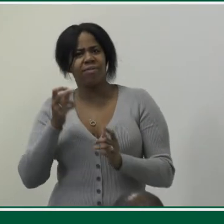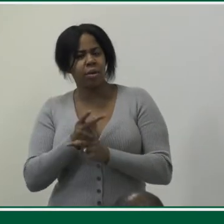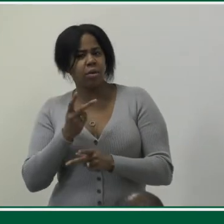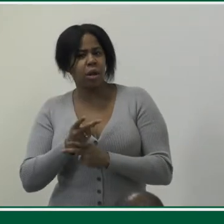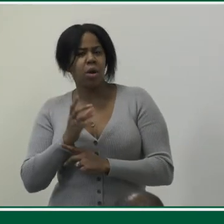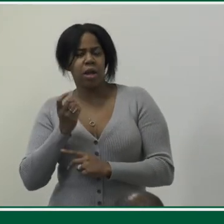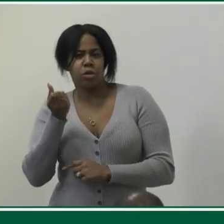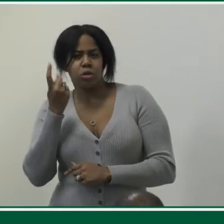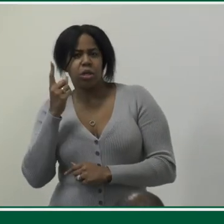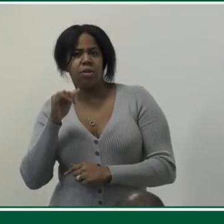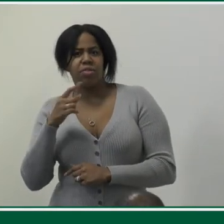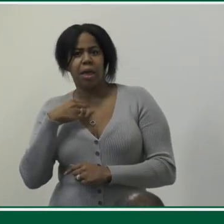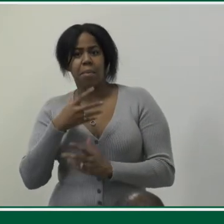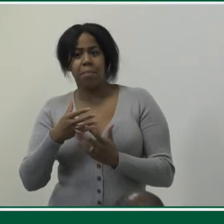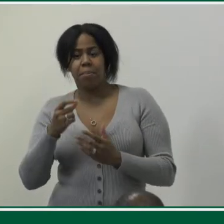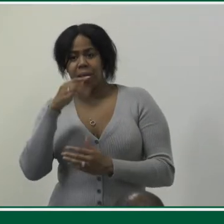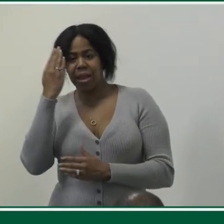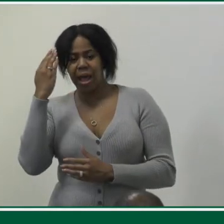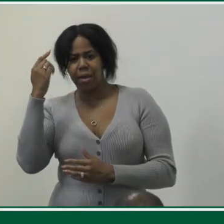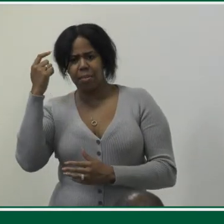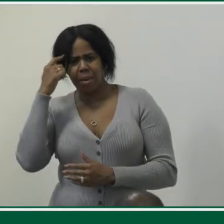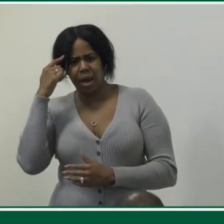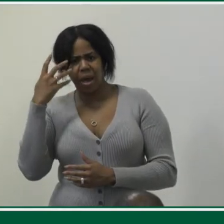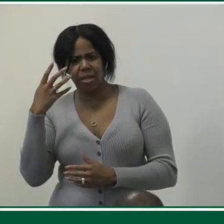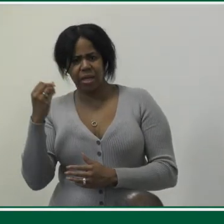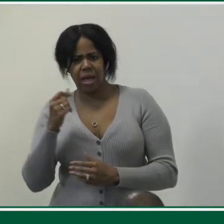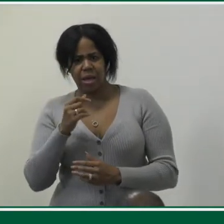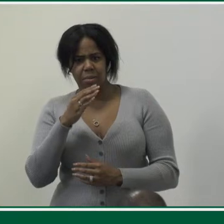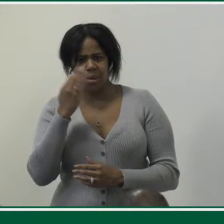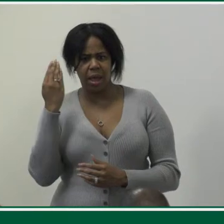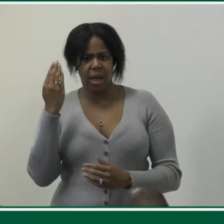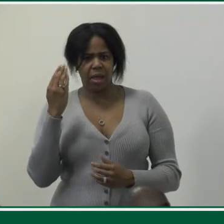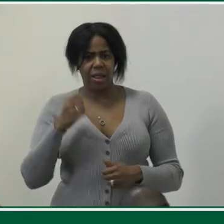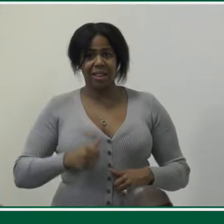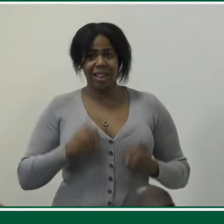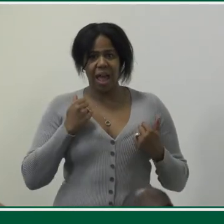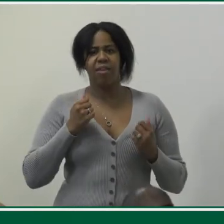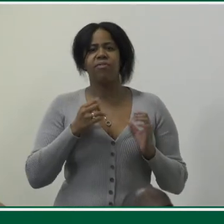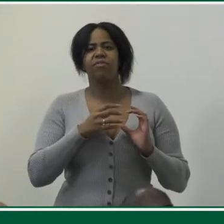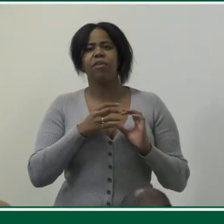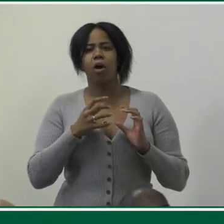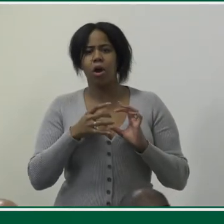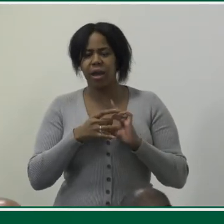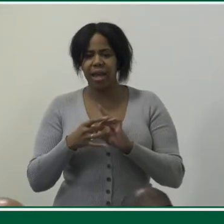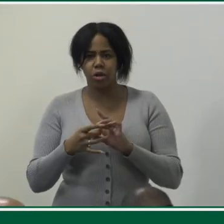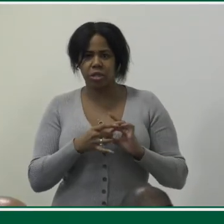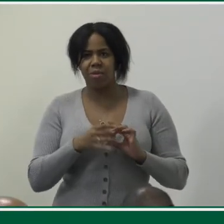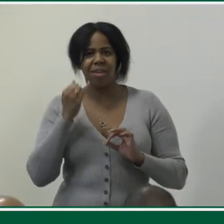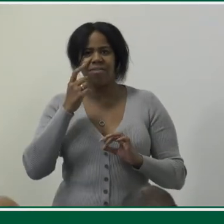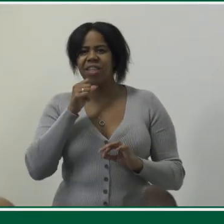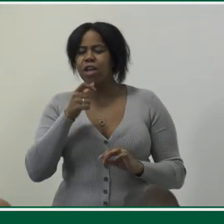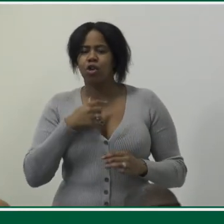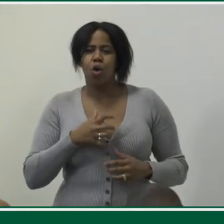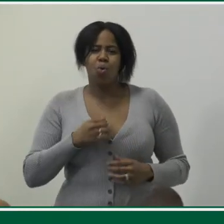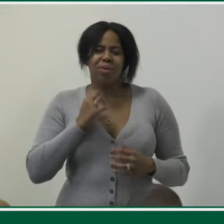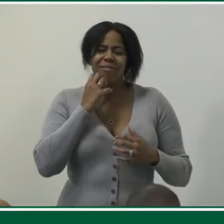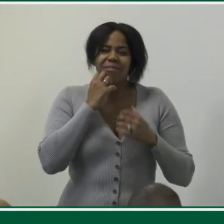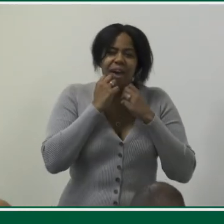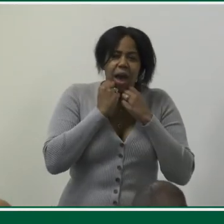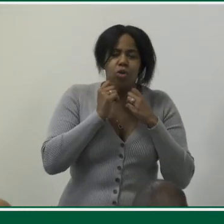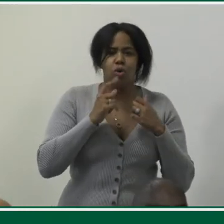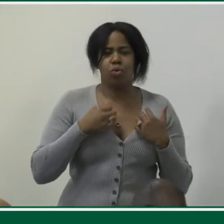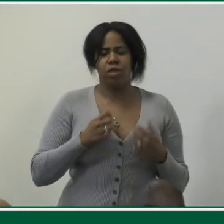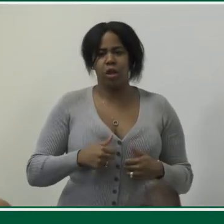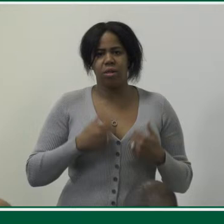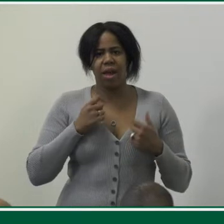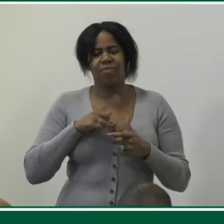lives and black minds are intertwined. For if one does not value the life, then they certainly will not value the mind. And